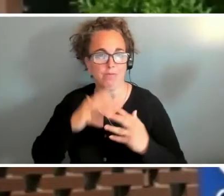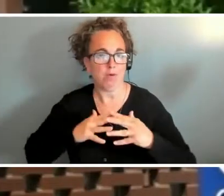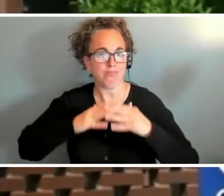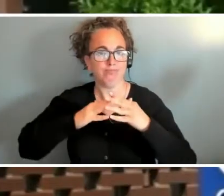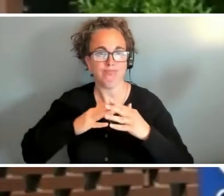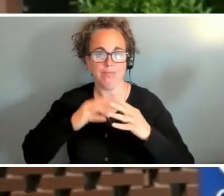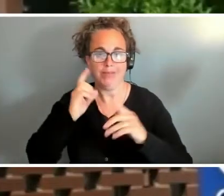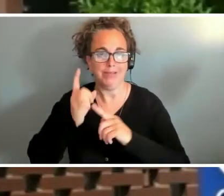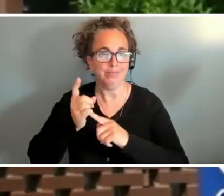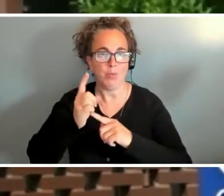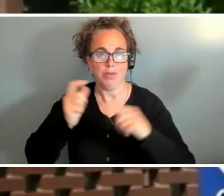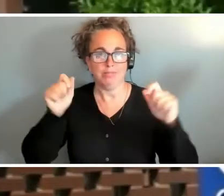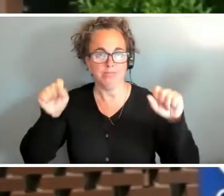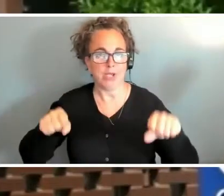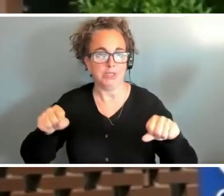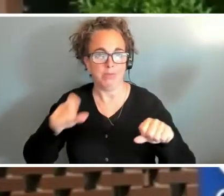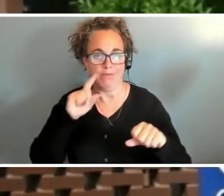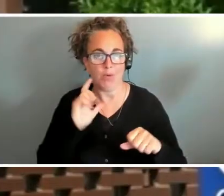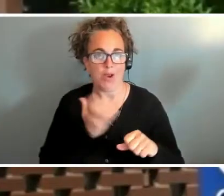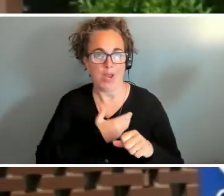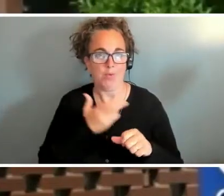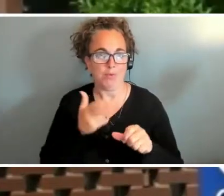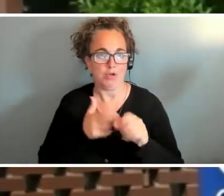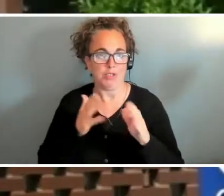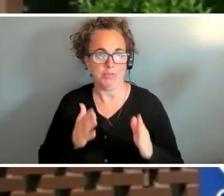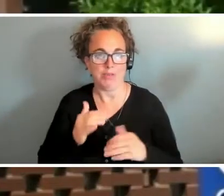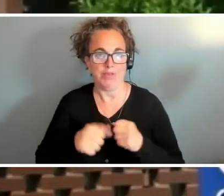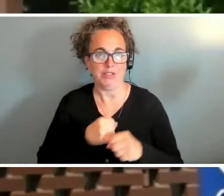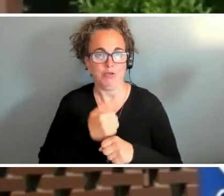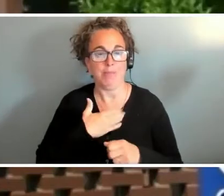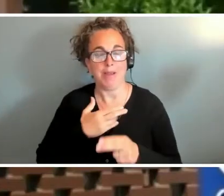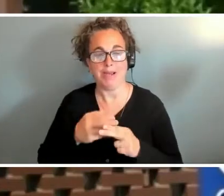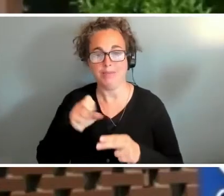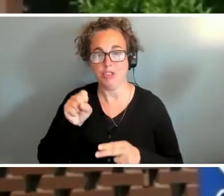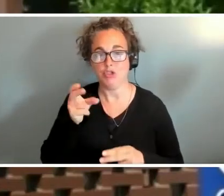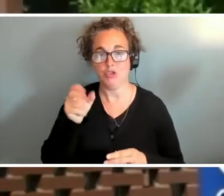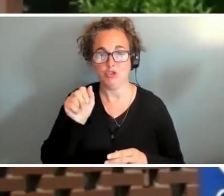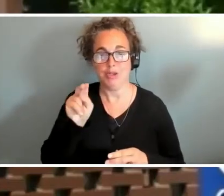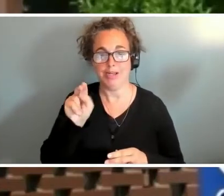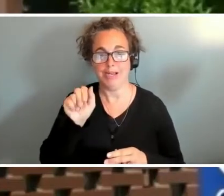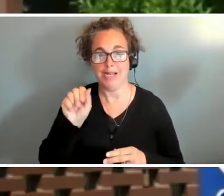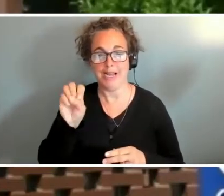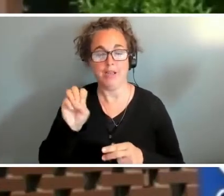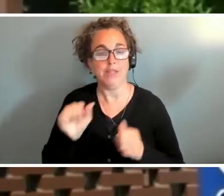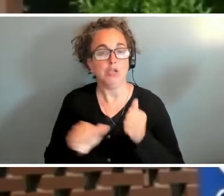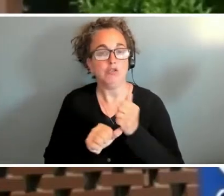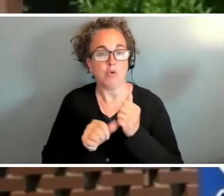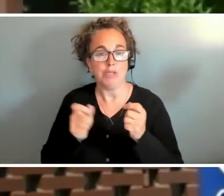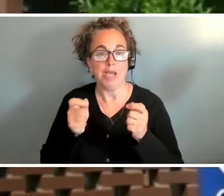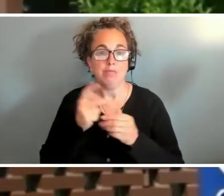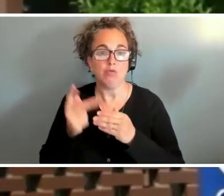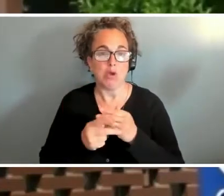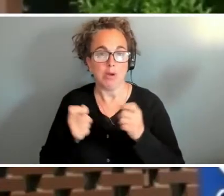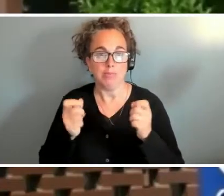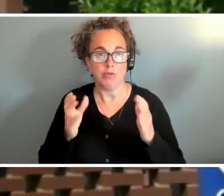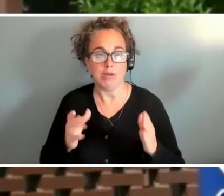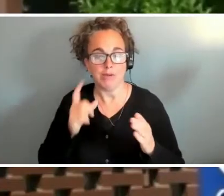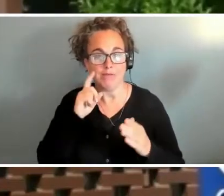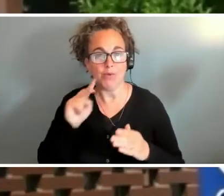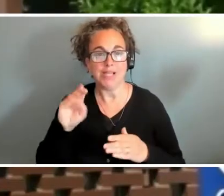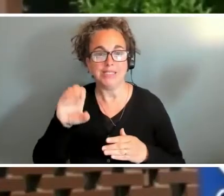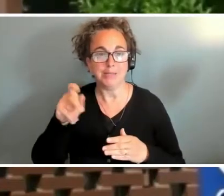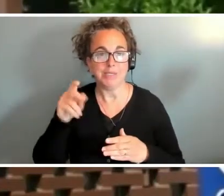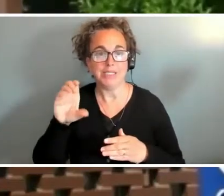year's participants. My name is Shanae Lee, the Associate Project Director for the NCPC Faculty Development